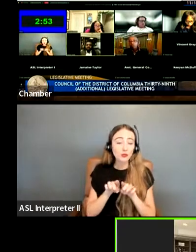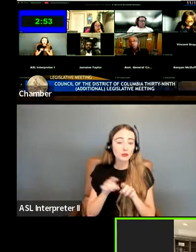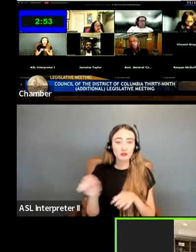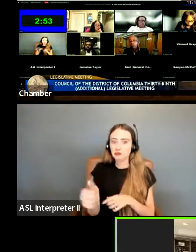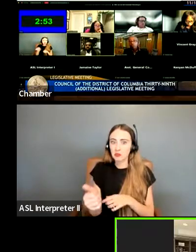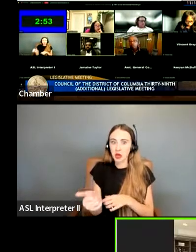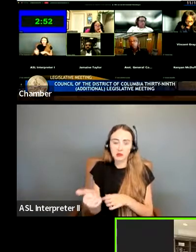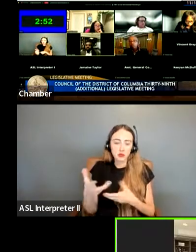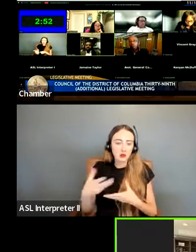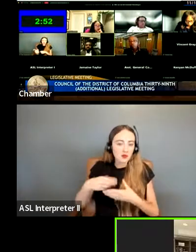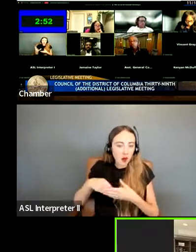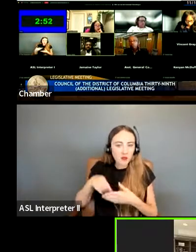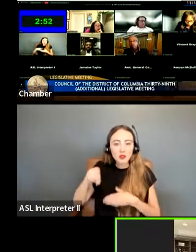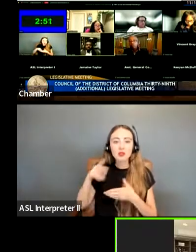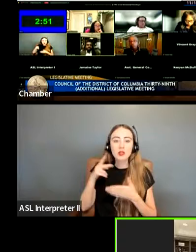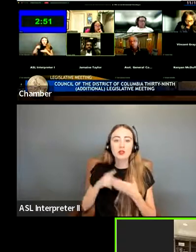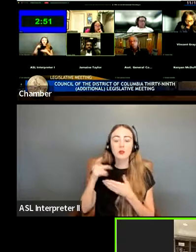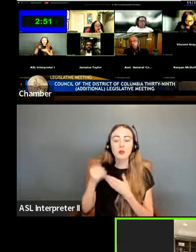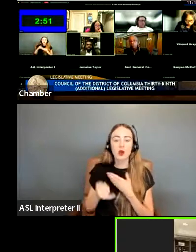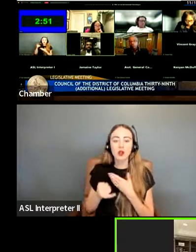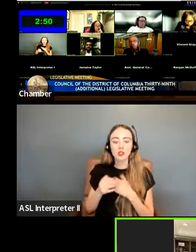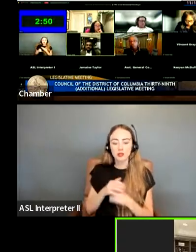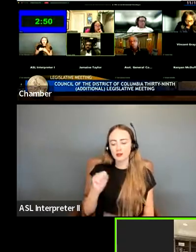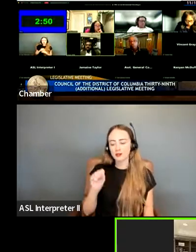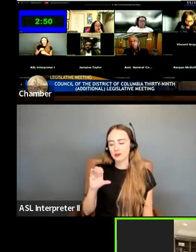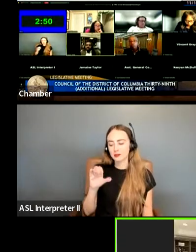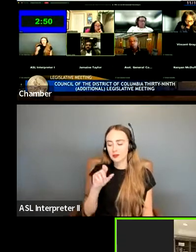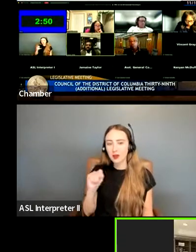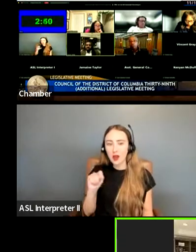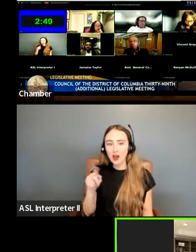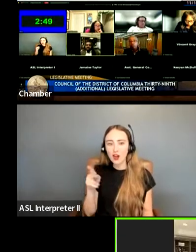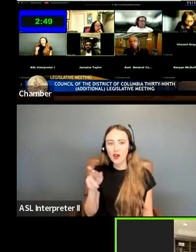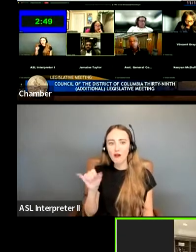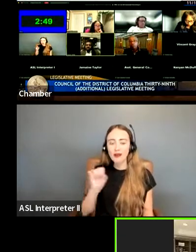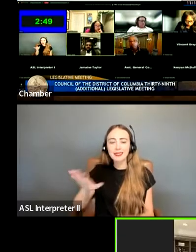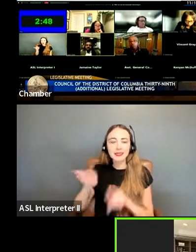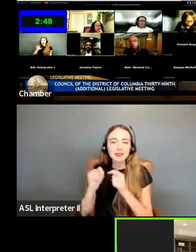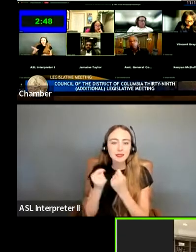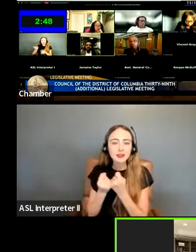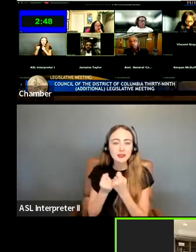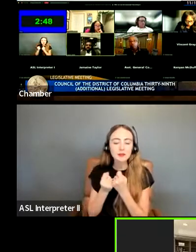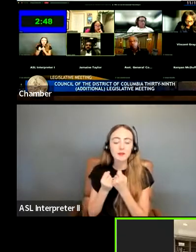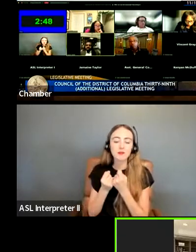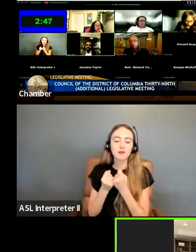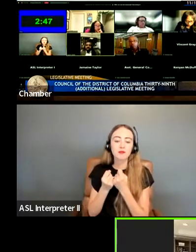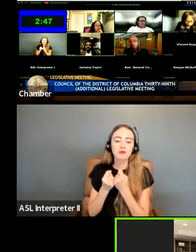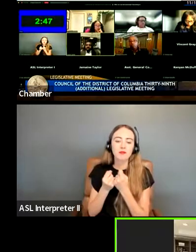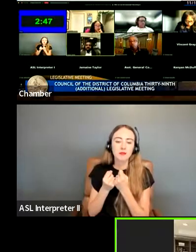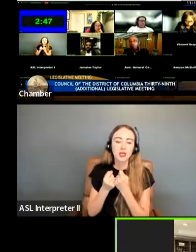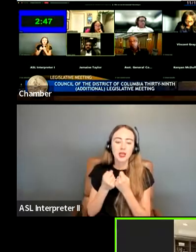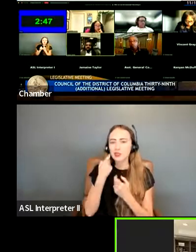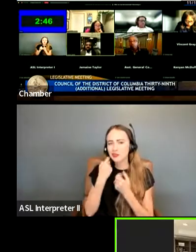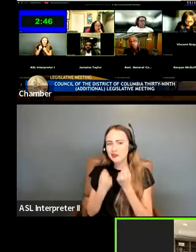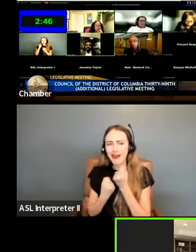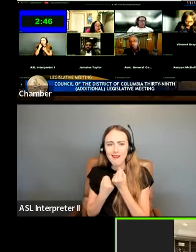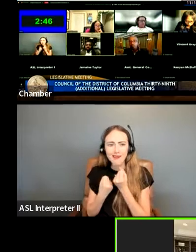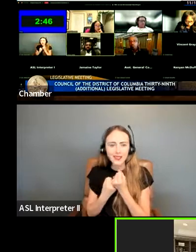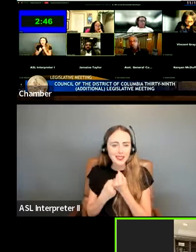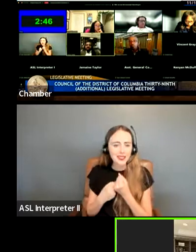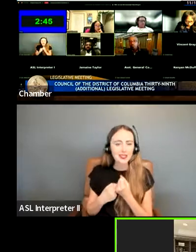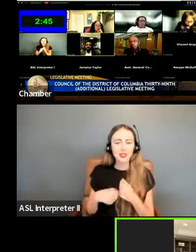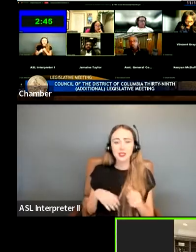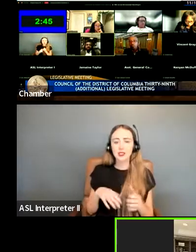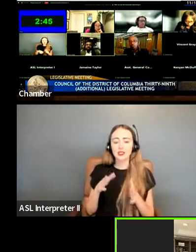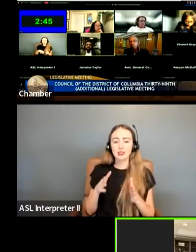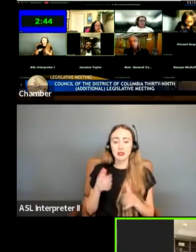involved in the 11th Street Bridge project, Scott Kratz and his team, and just the advocates and ensuring that we can create